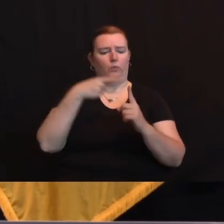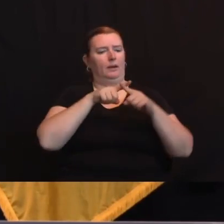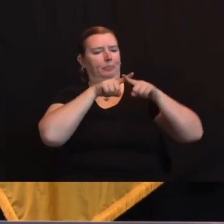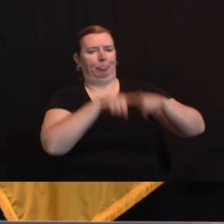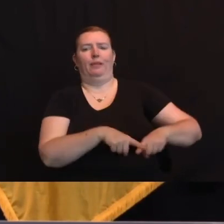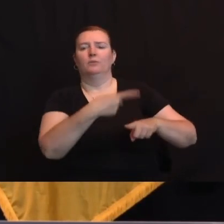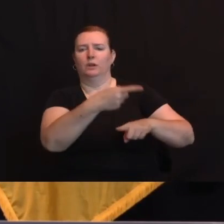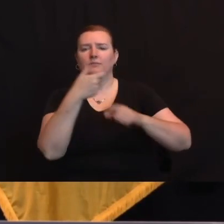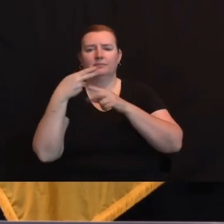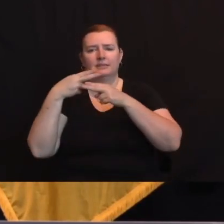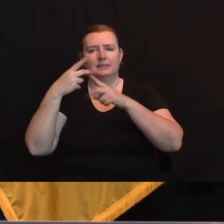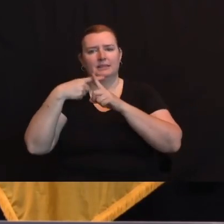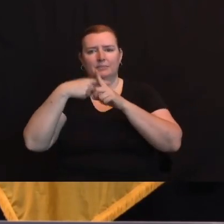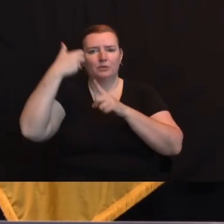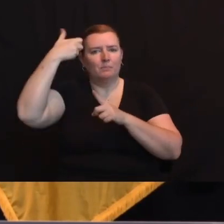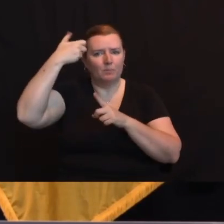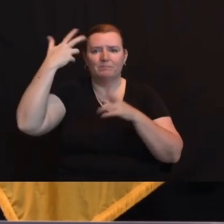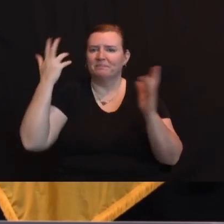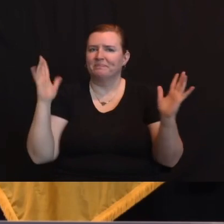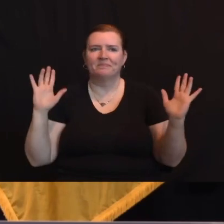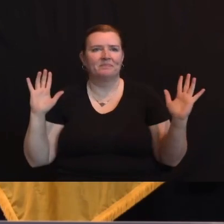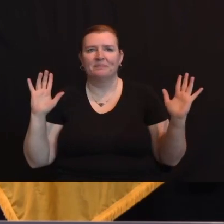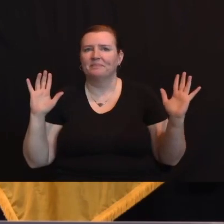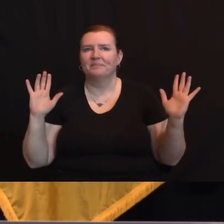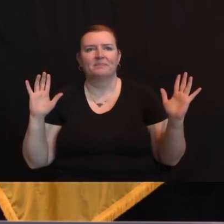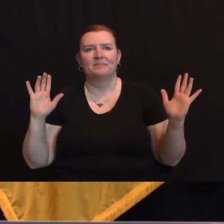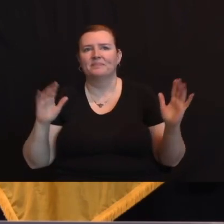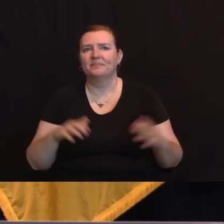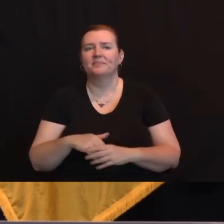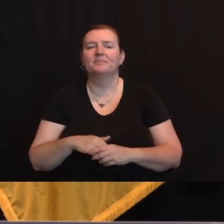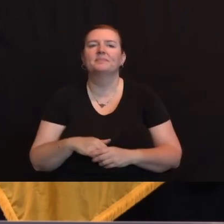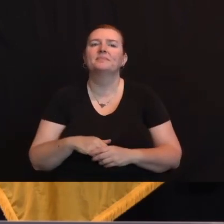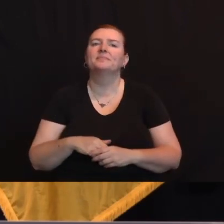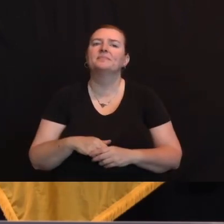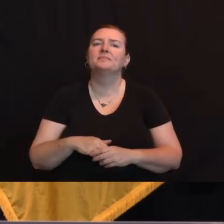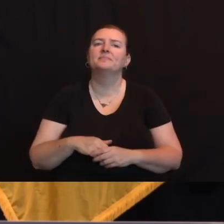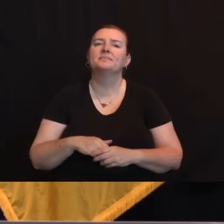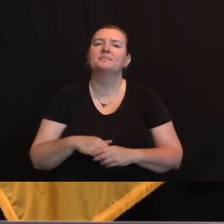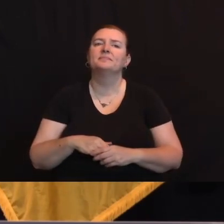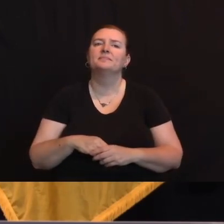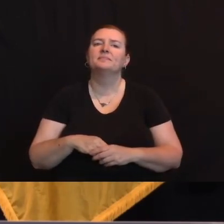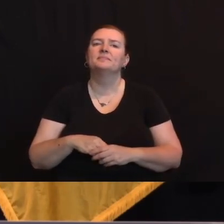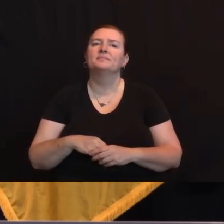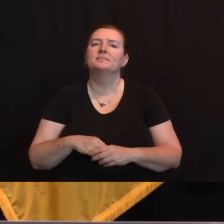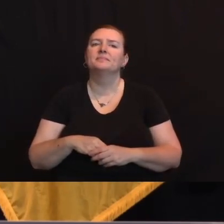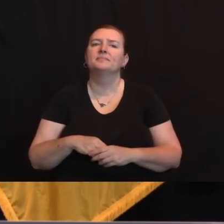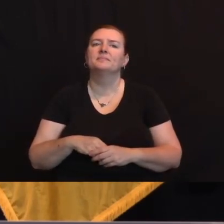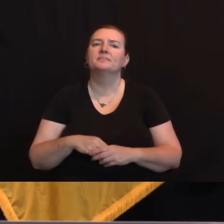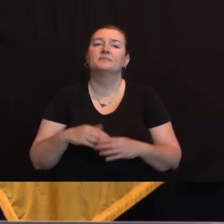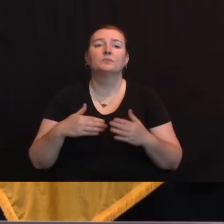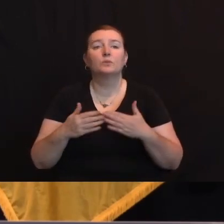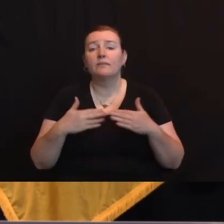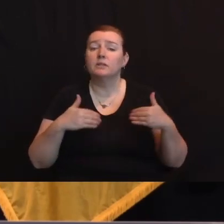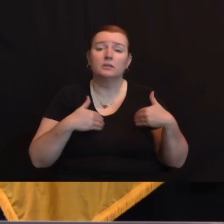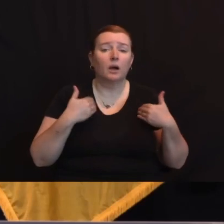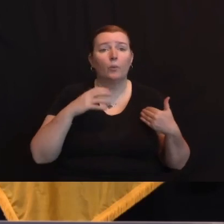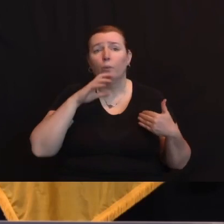Yeah, that's right. And by the way, as you know, the other piece, whether regardless if you're old or young, you could be